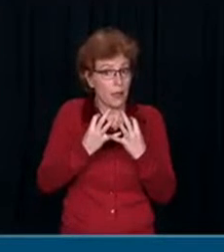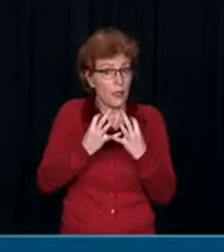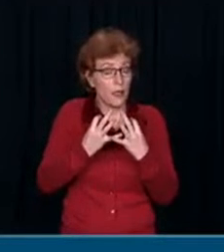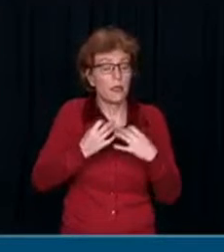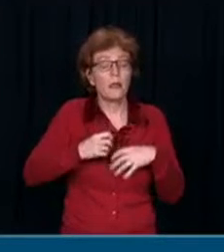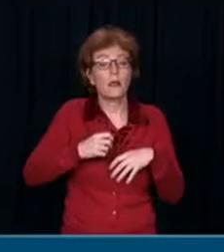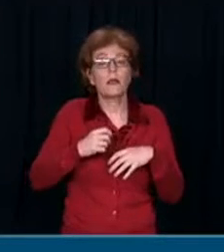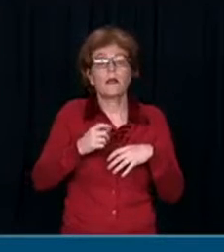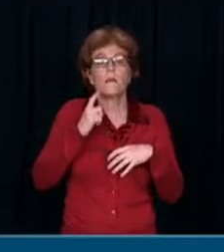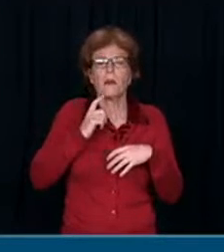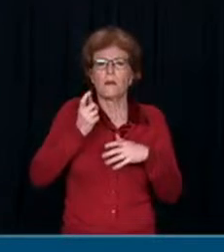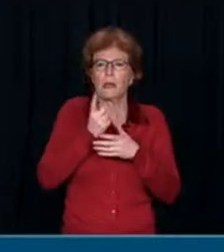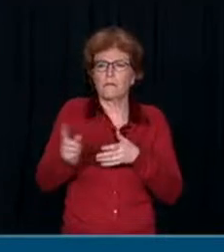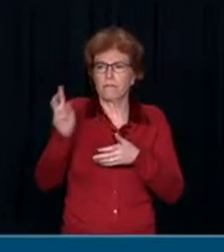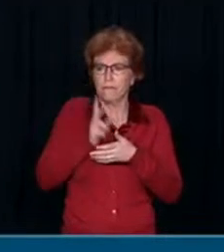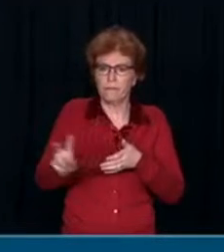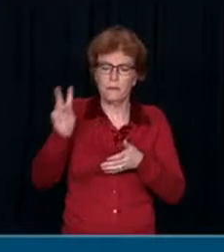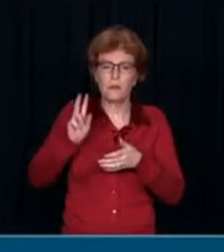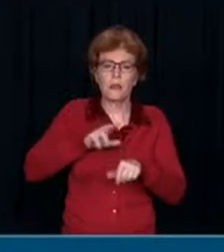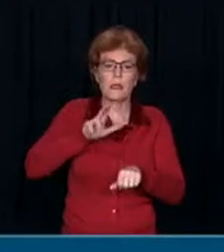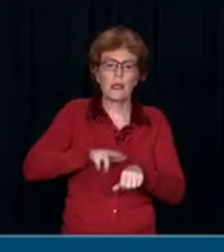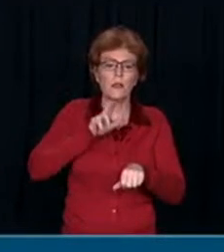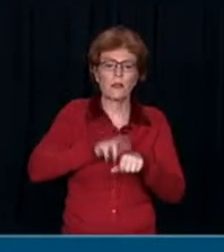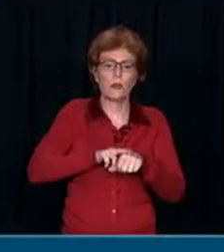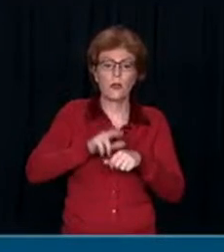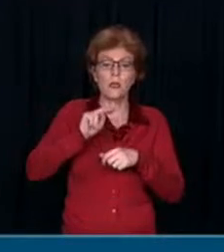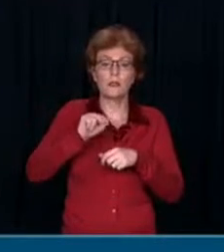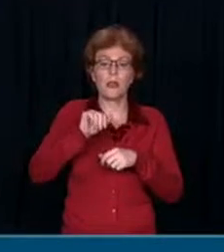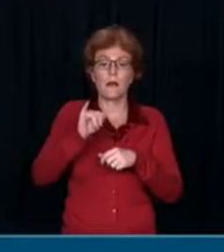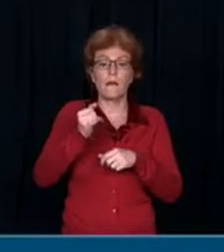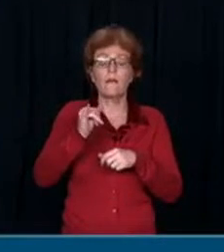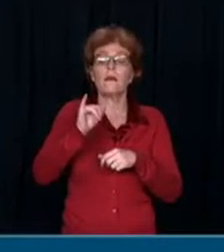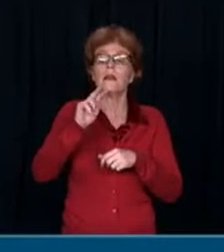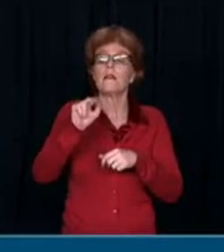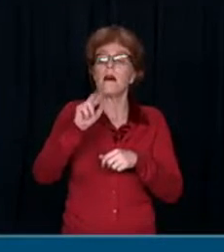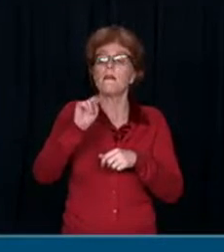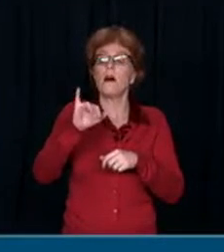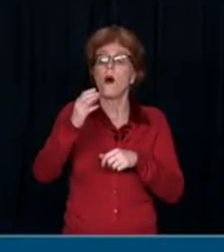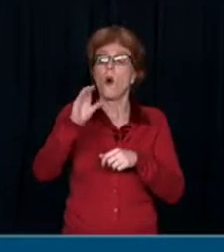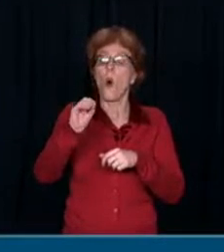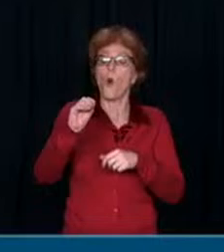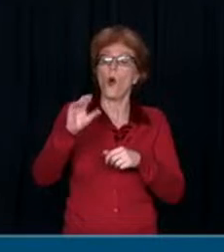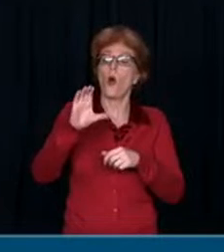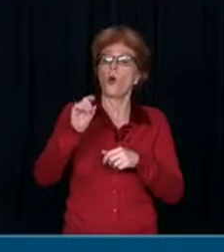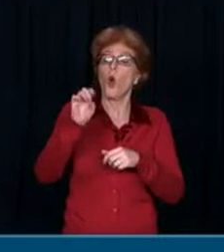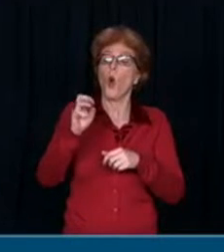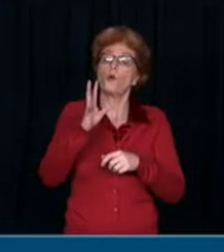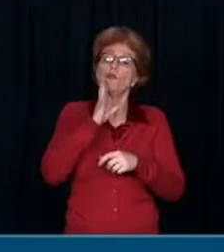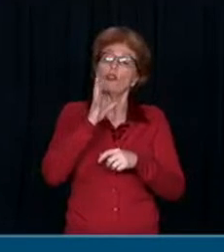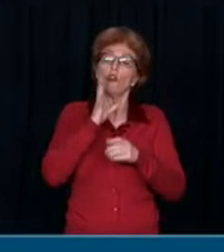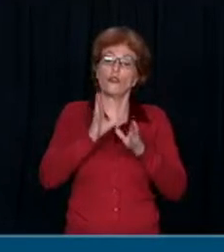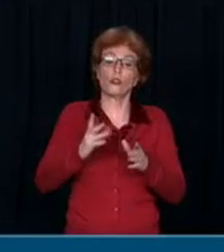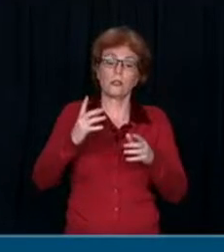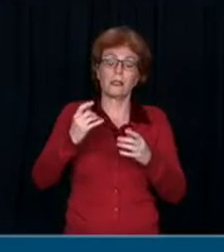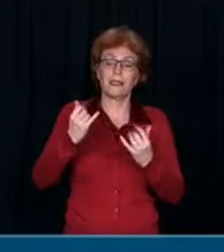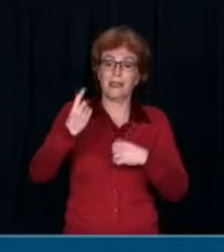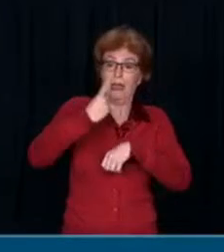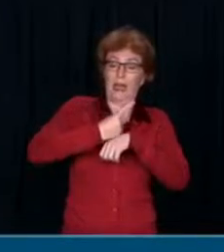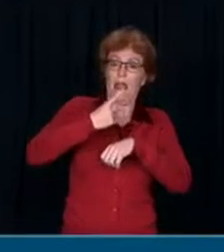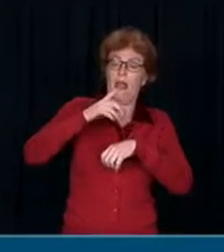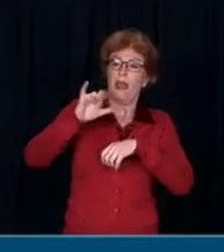weeks ago, we had National Navajo Code Talkers Day, which honors our code talkers